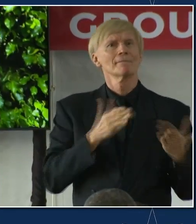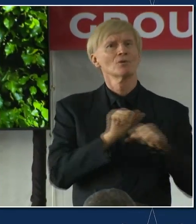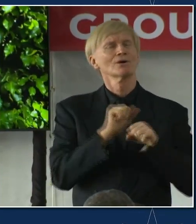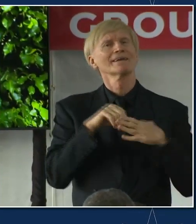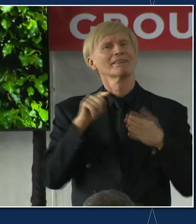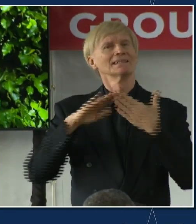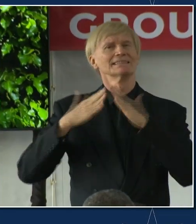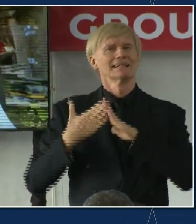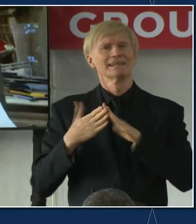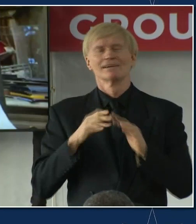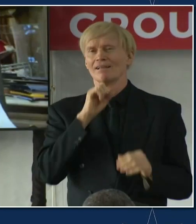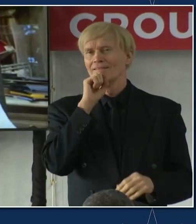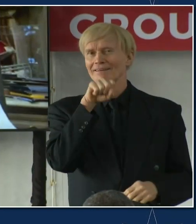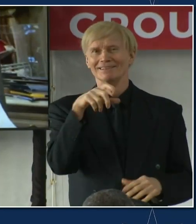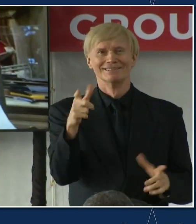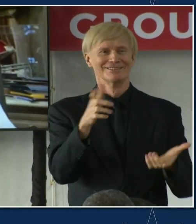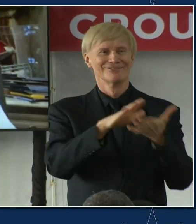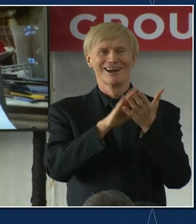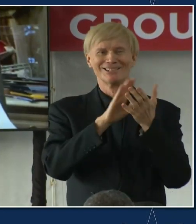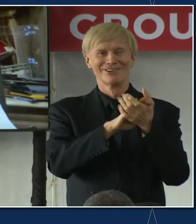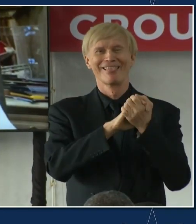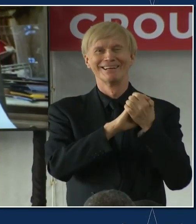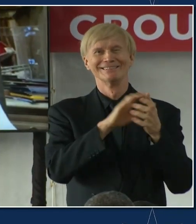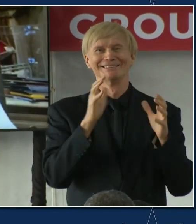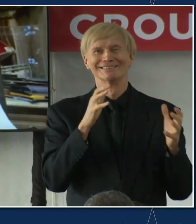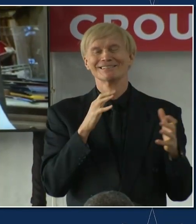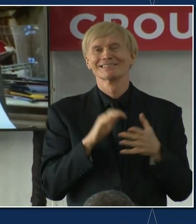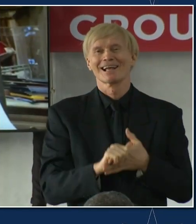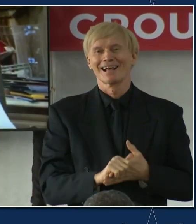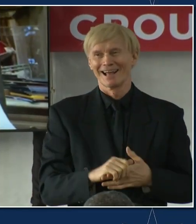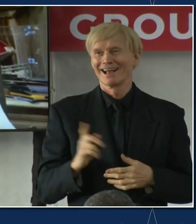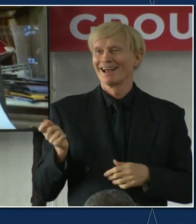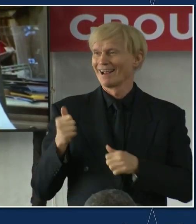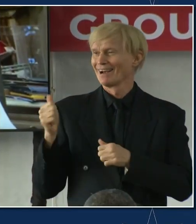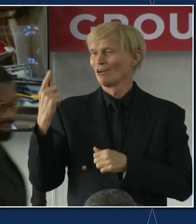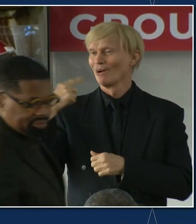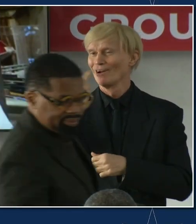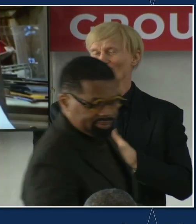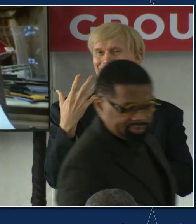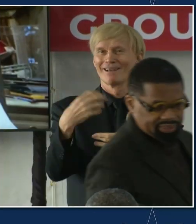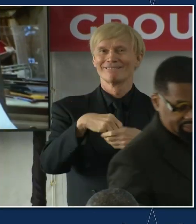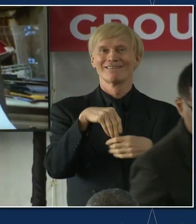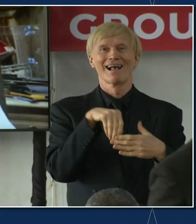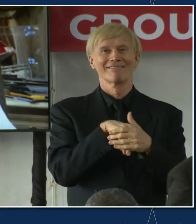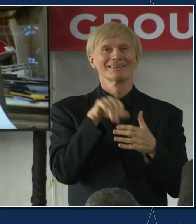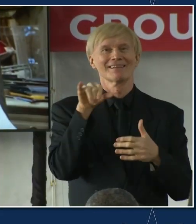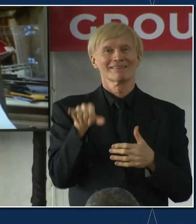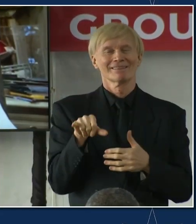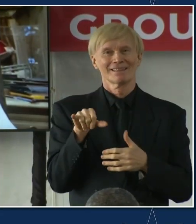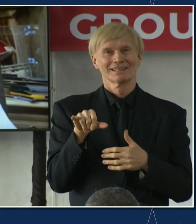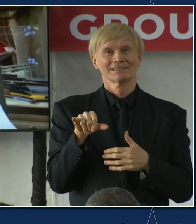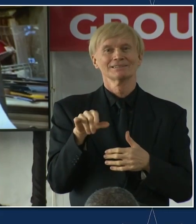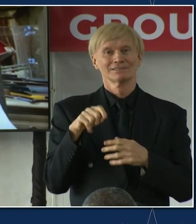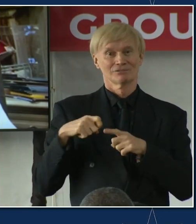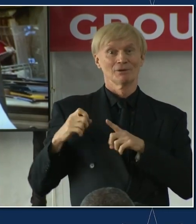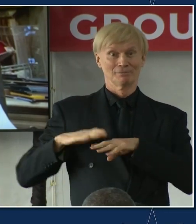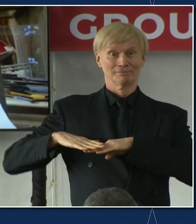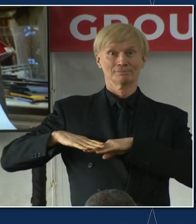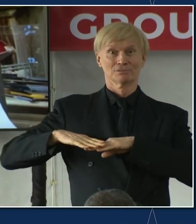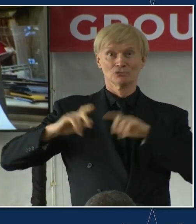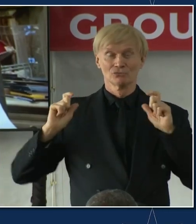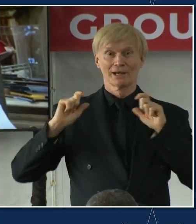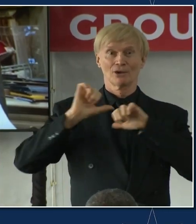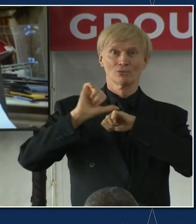love it. Congratulations. This is a big accomplishment. Everybody who's involved, man, kudos to y'all. Keep up the great work